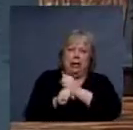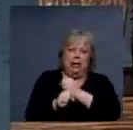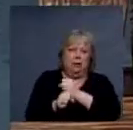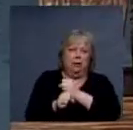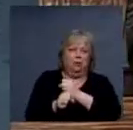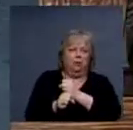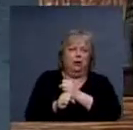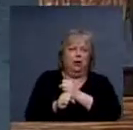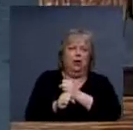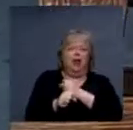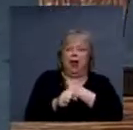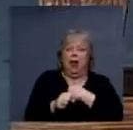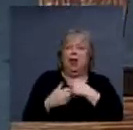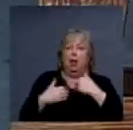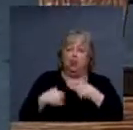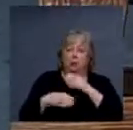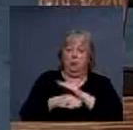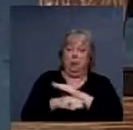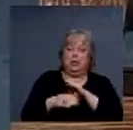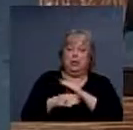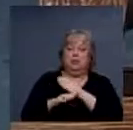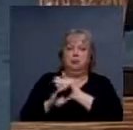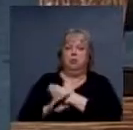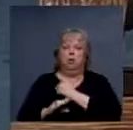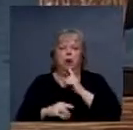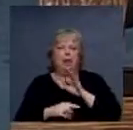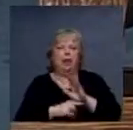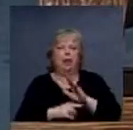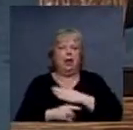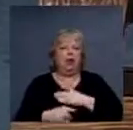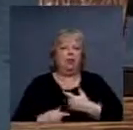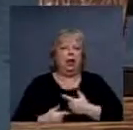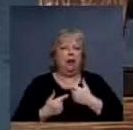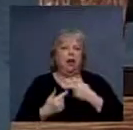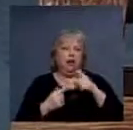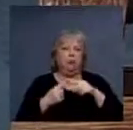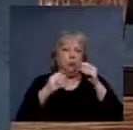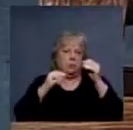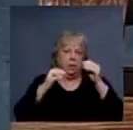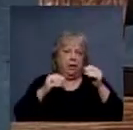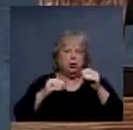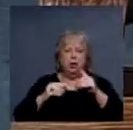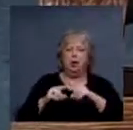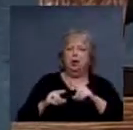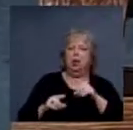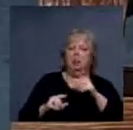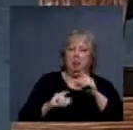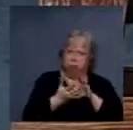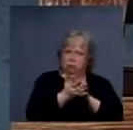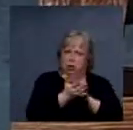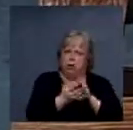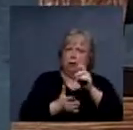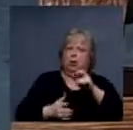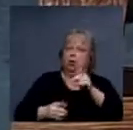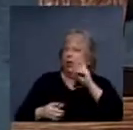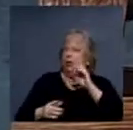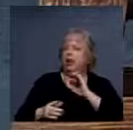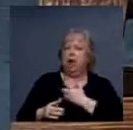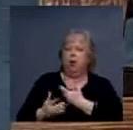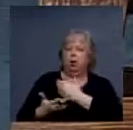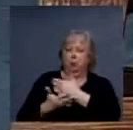to education. So I commend her, and I think our part of town would benefit from